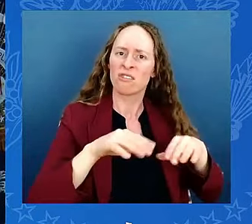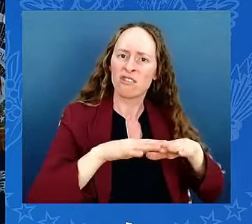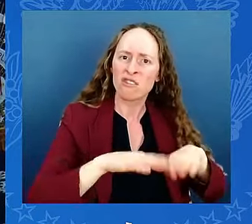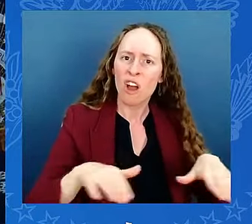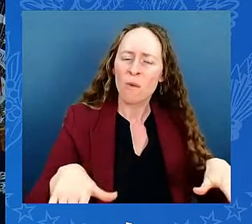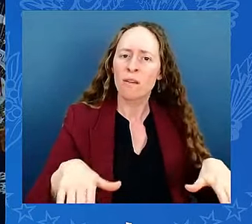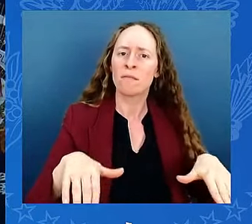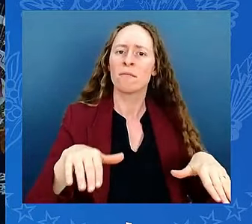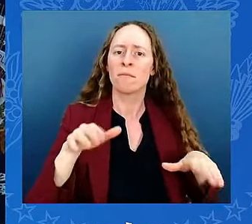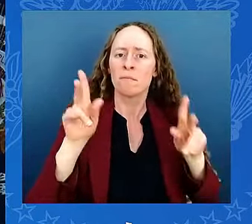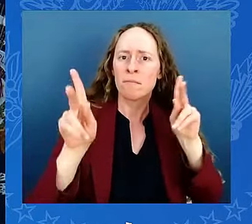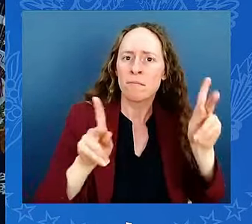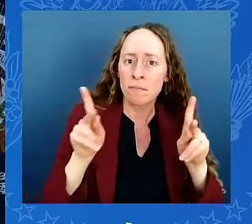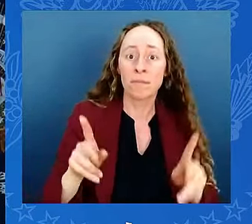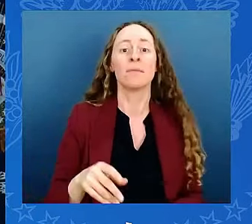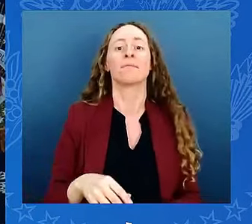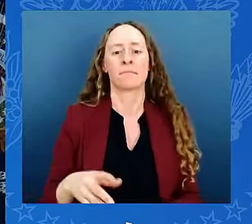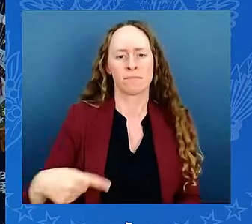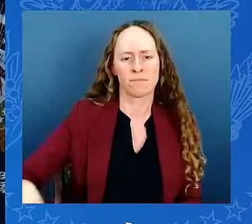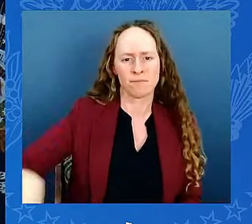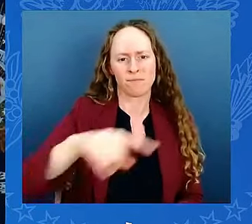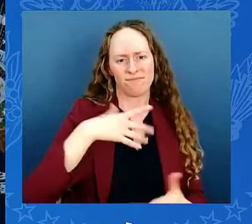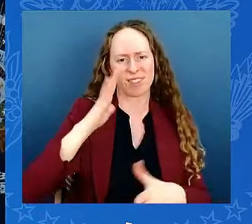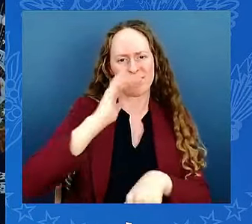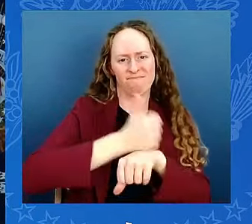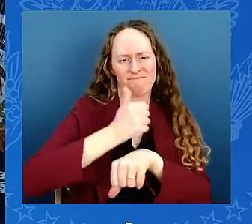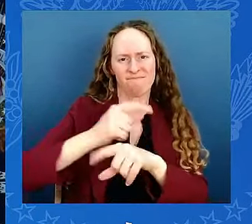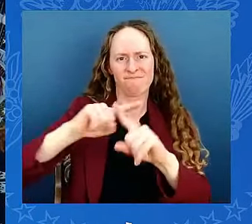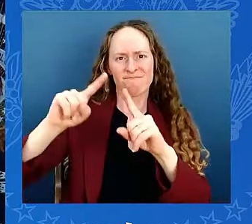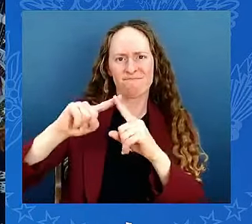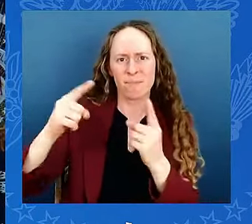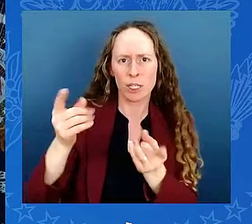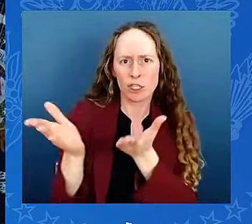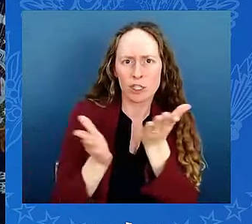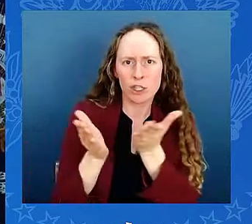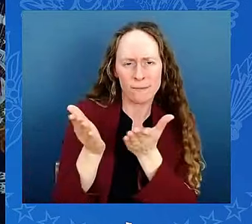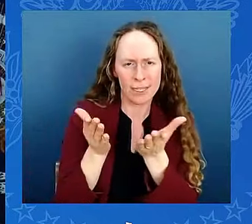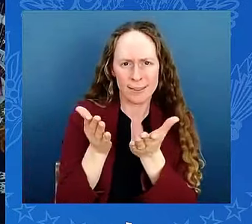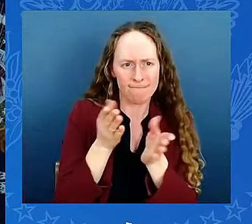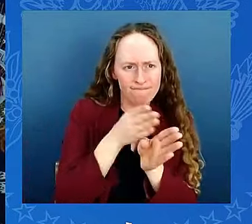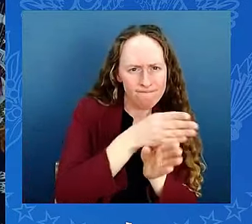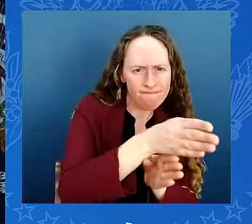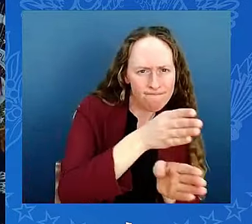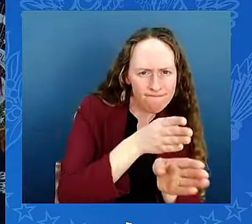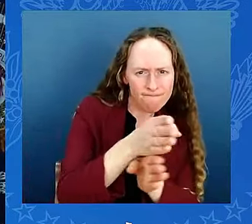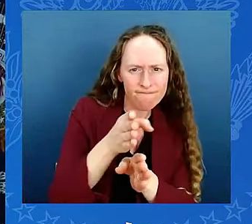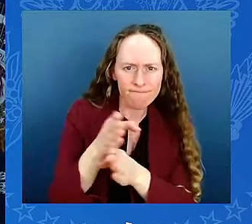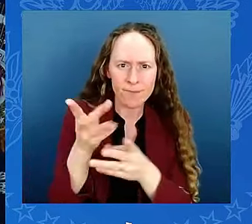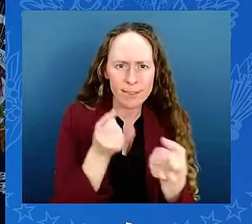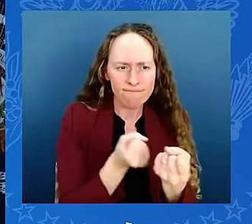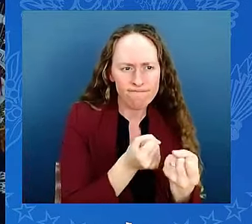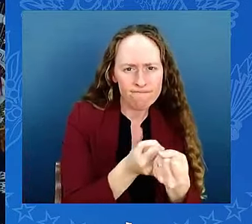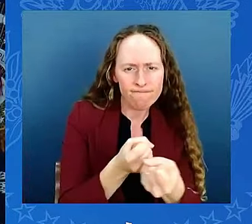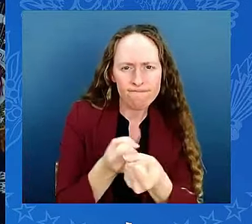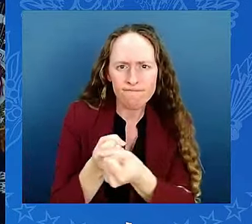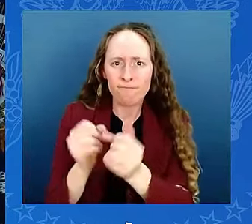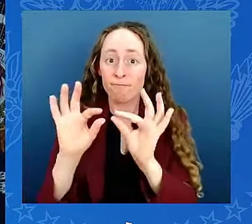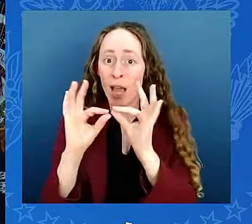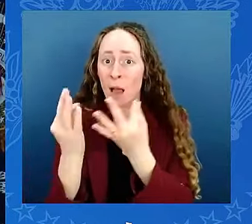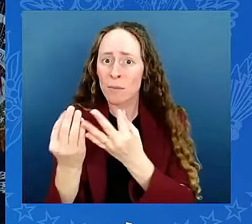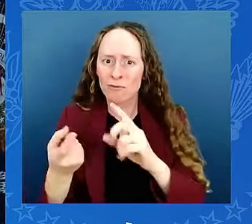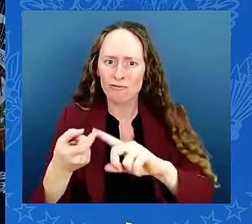for immigrants, and for our relatives in the U.S. territories, not to mention our tribal set-aside.